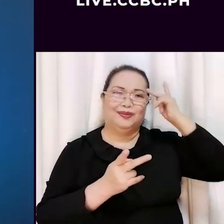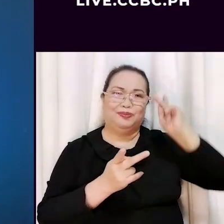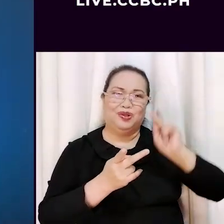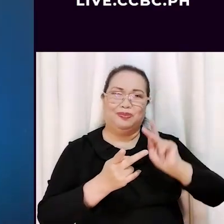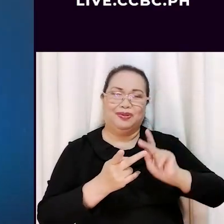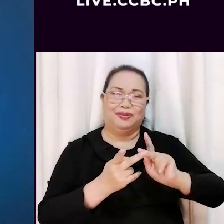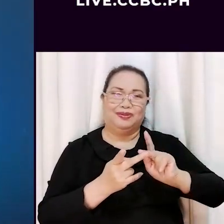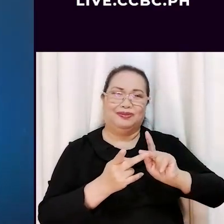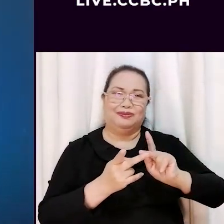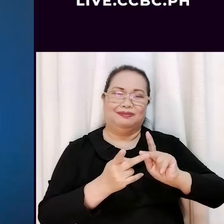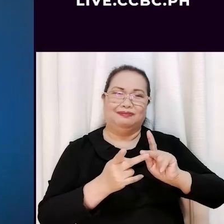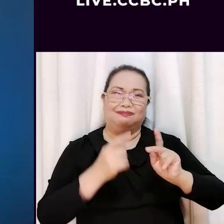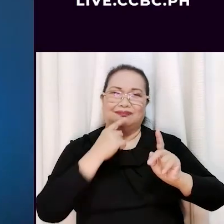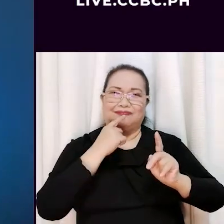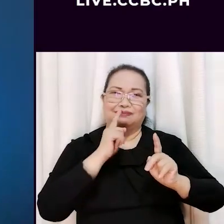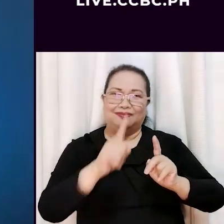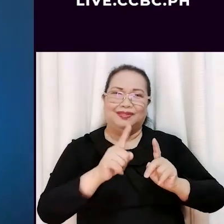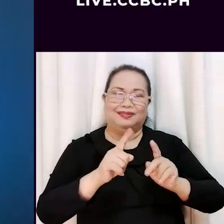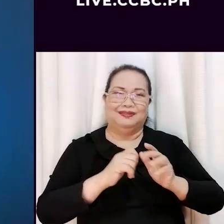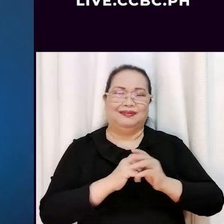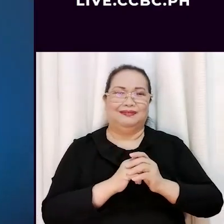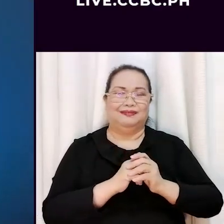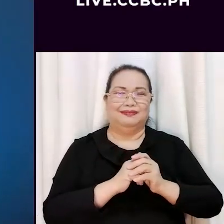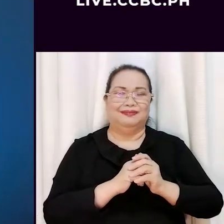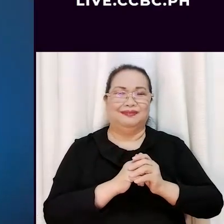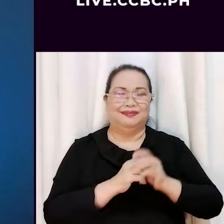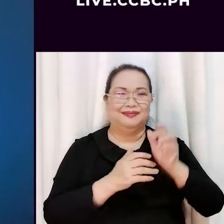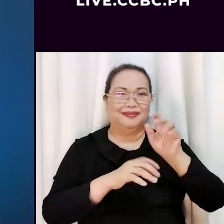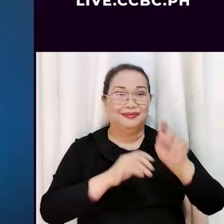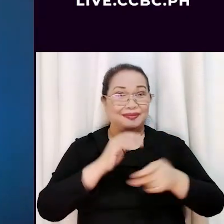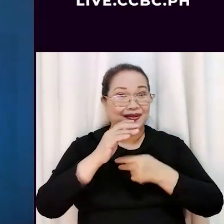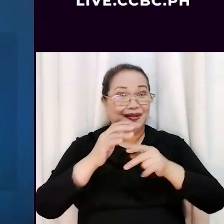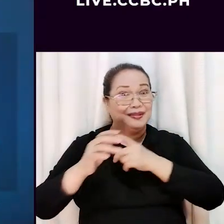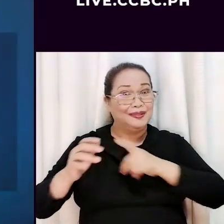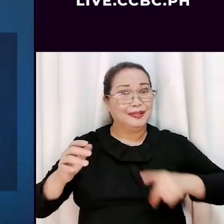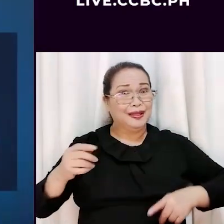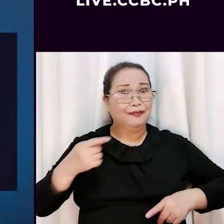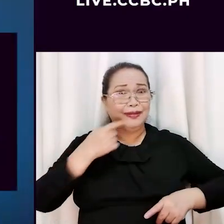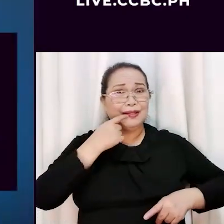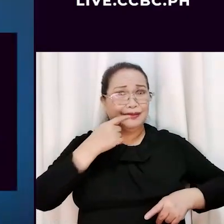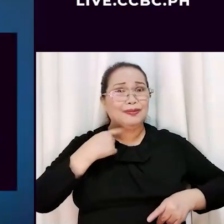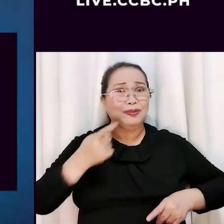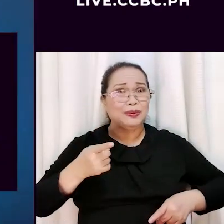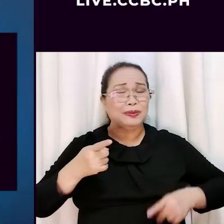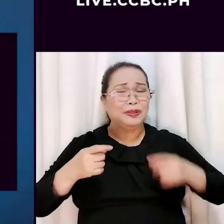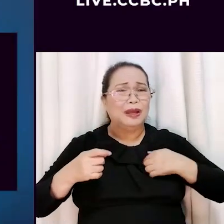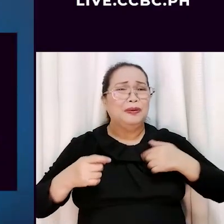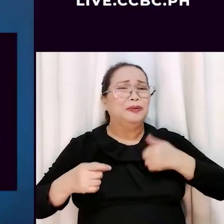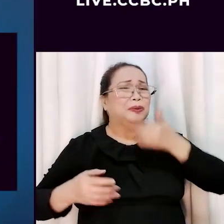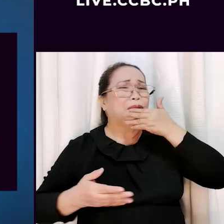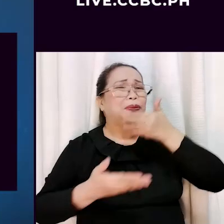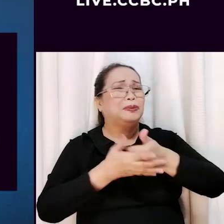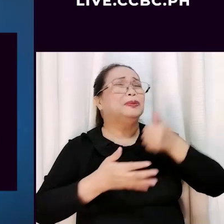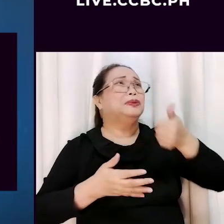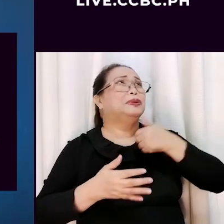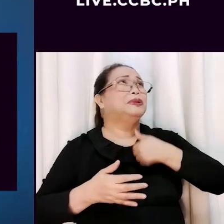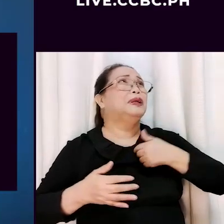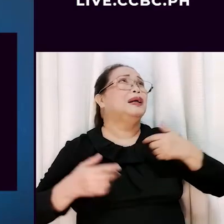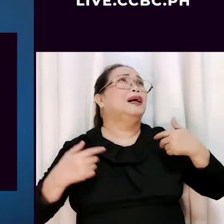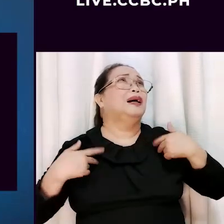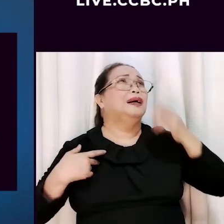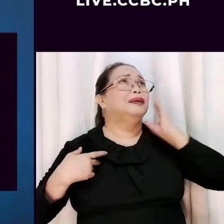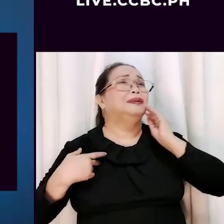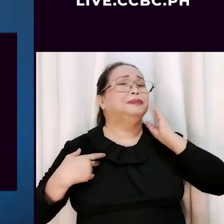mentioned. Like what the psalmist again wrote, no? It is good for me that I have been afflicted. Do you have that divine mindset?